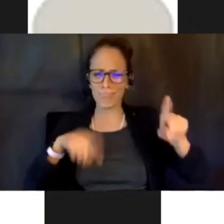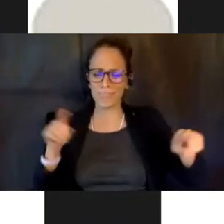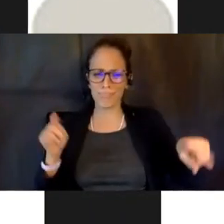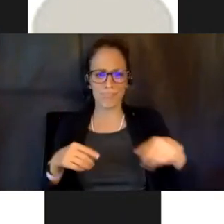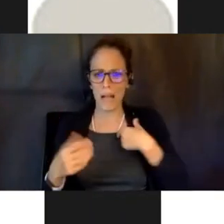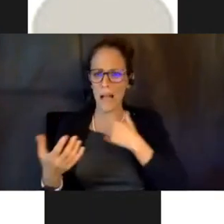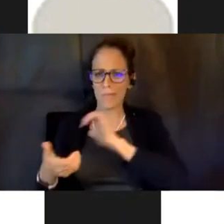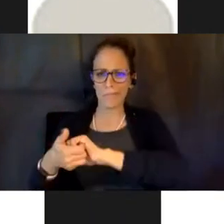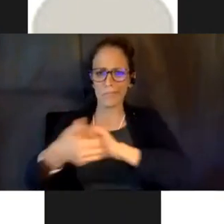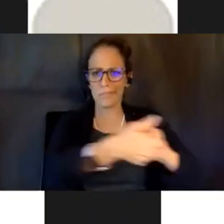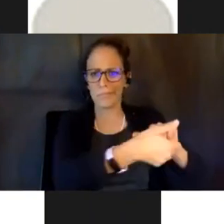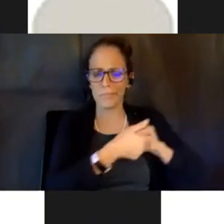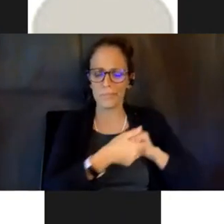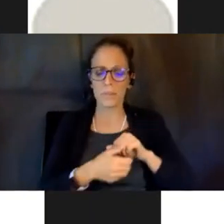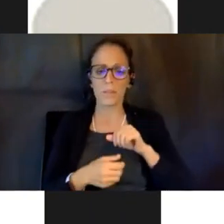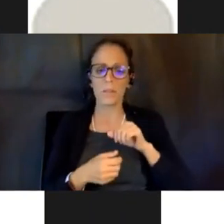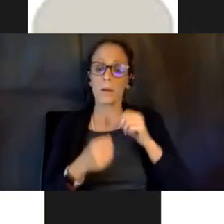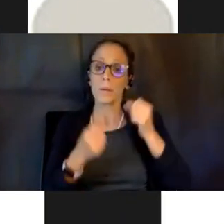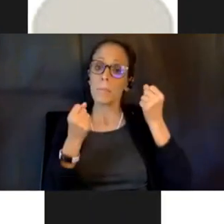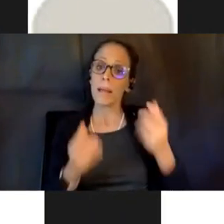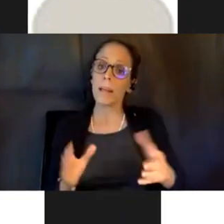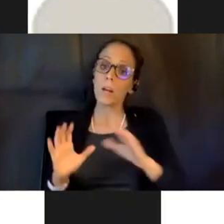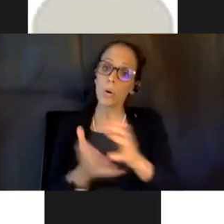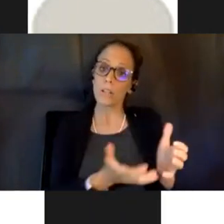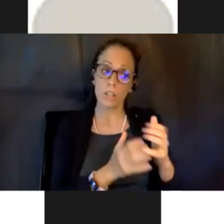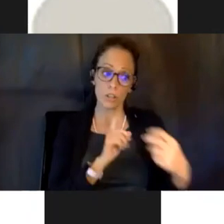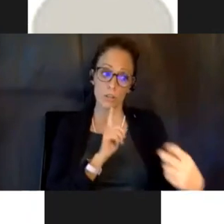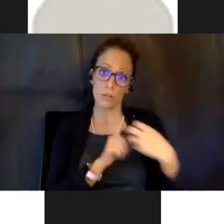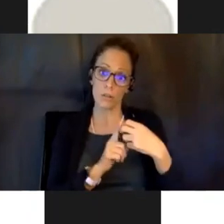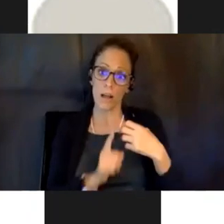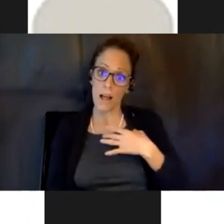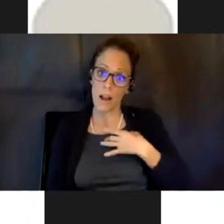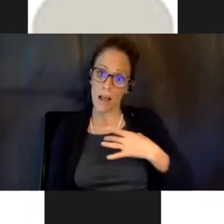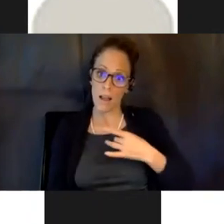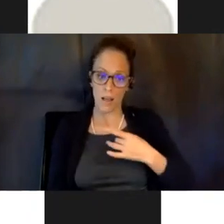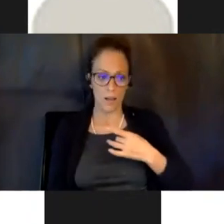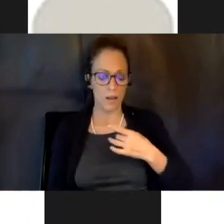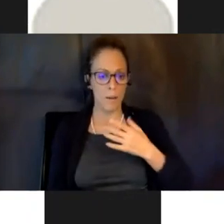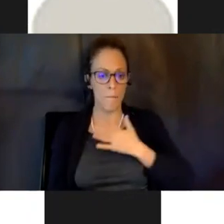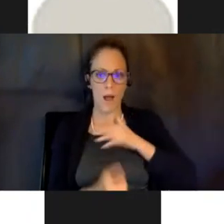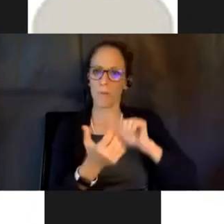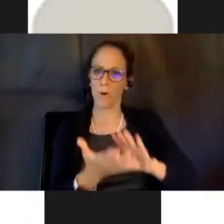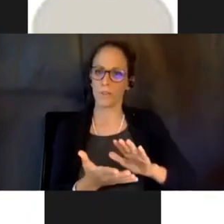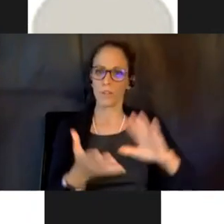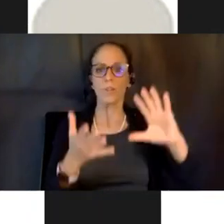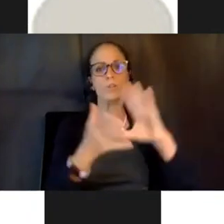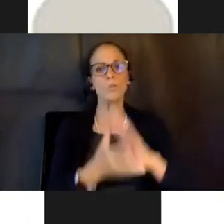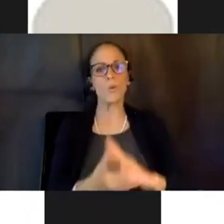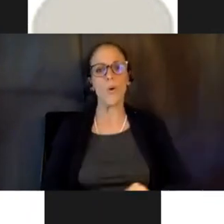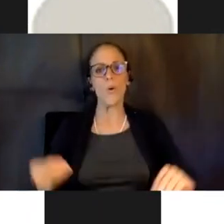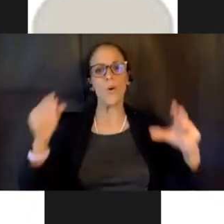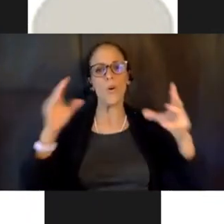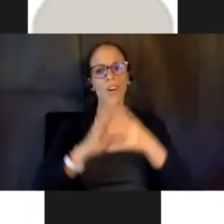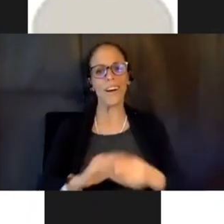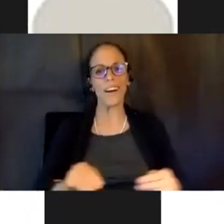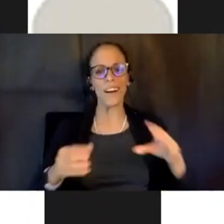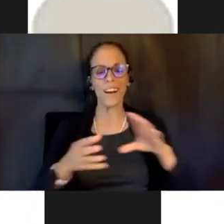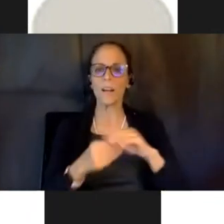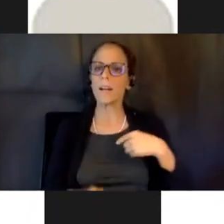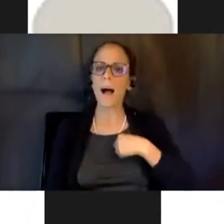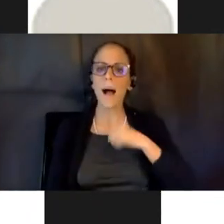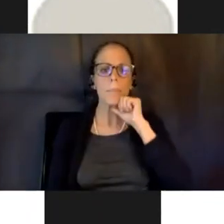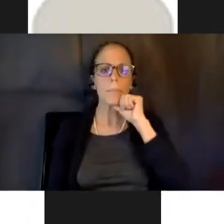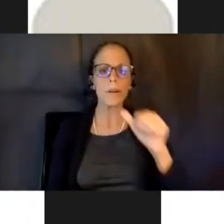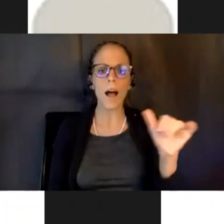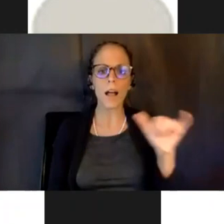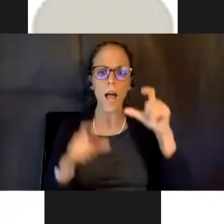environment. But one of the reasons they're coming to me is because they like that I'm a storyteller. Mm-hmm. It's that telling story, which is something I think we do